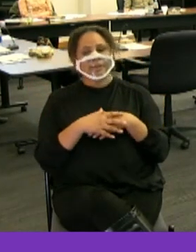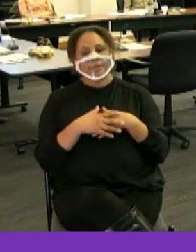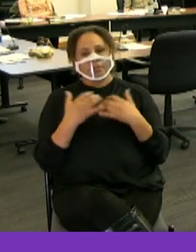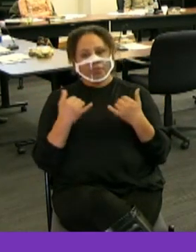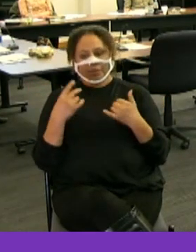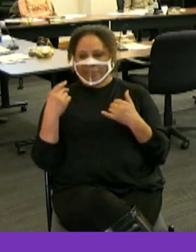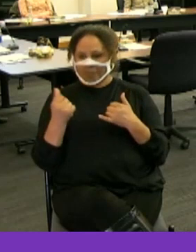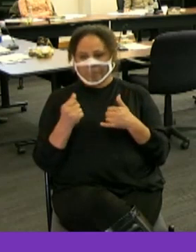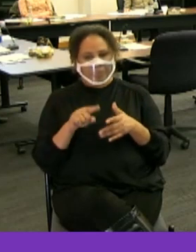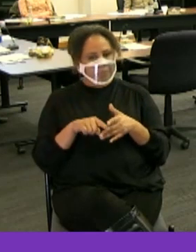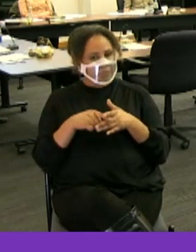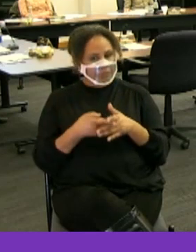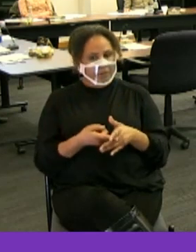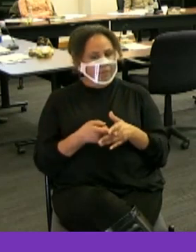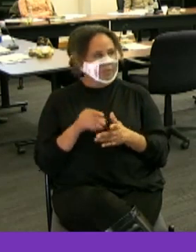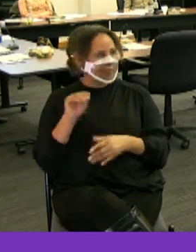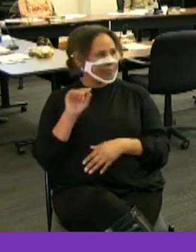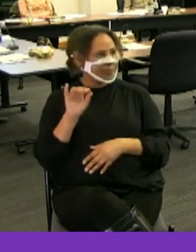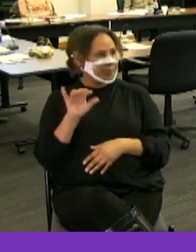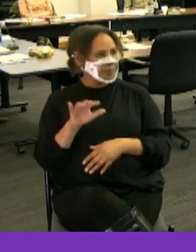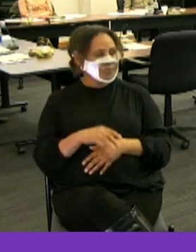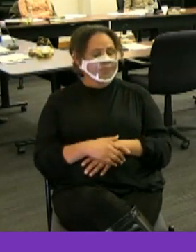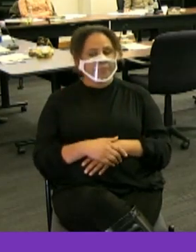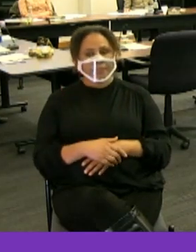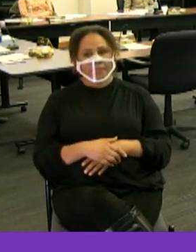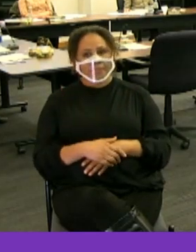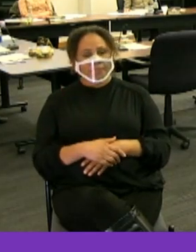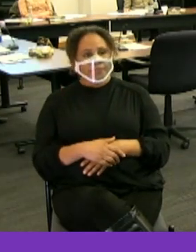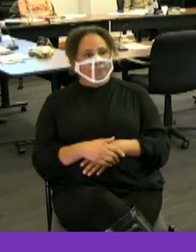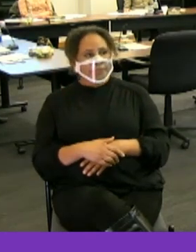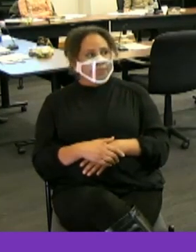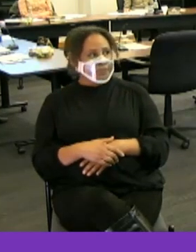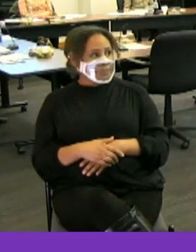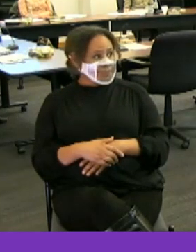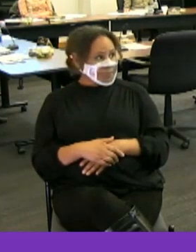me get right to it. Let me just share my screen here real quick.